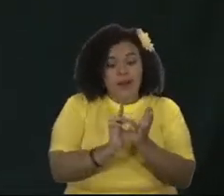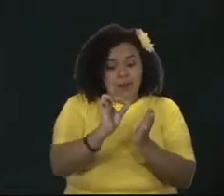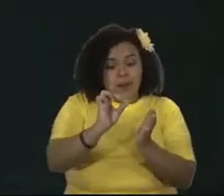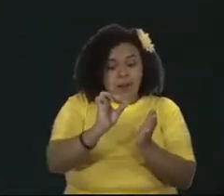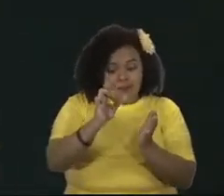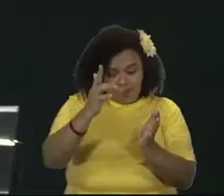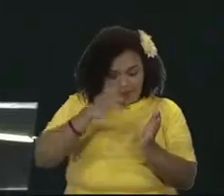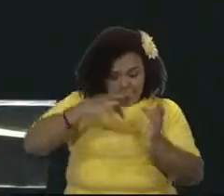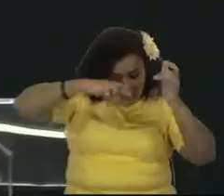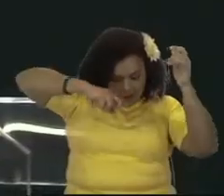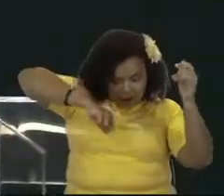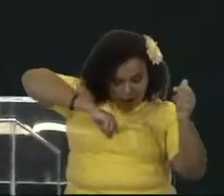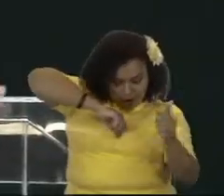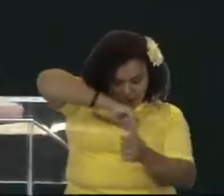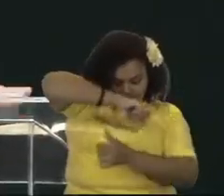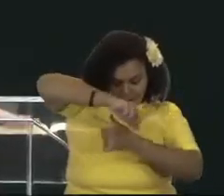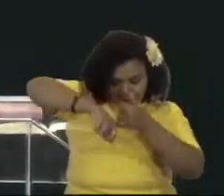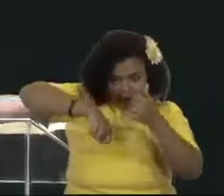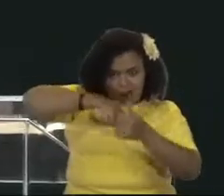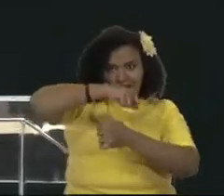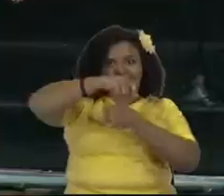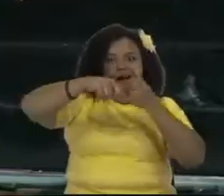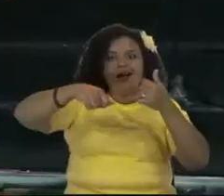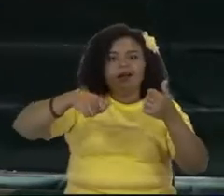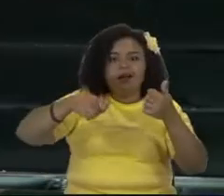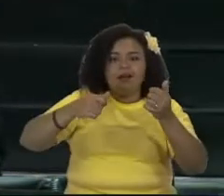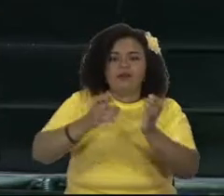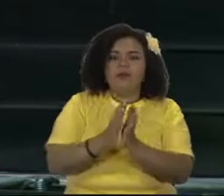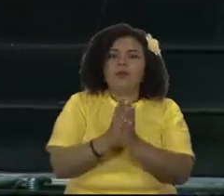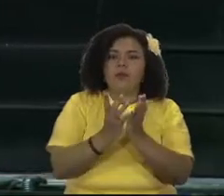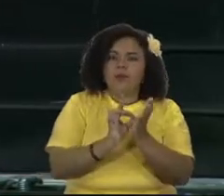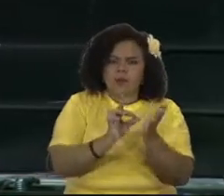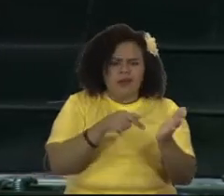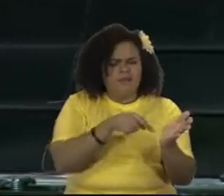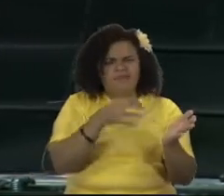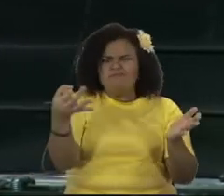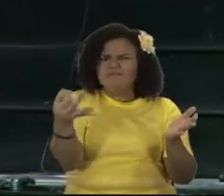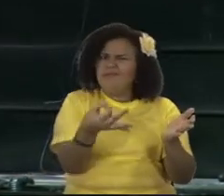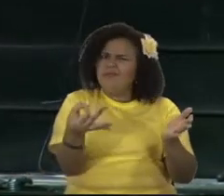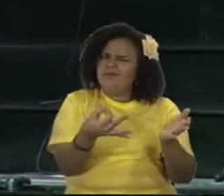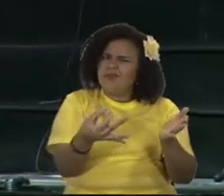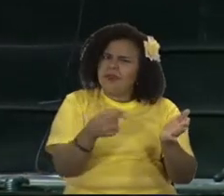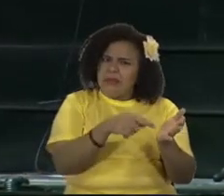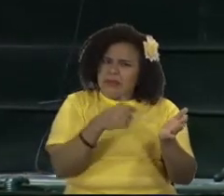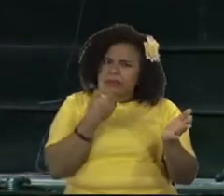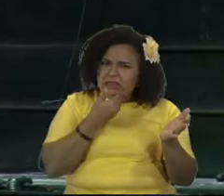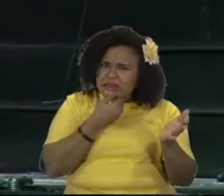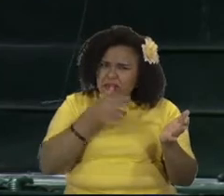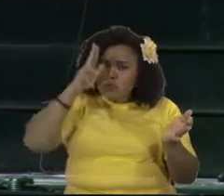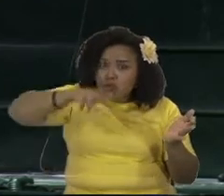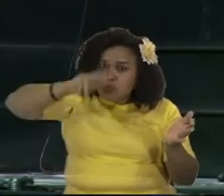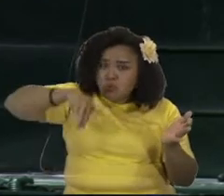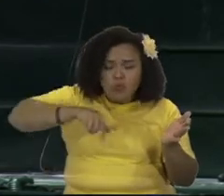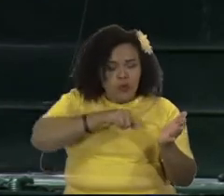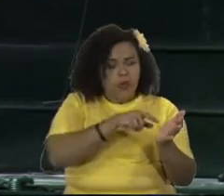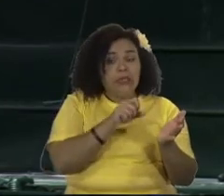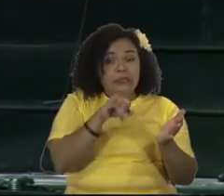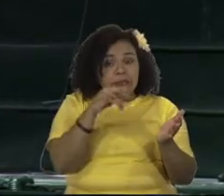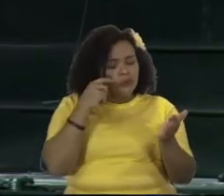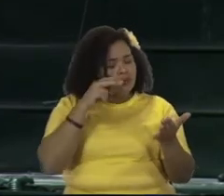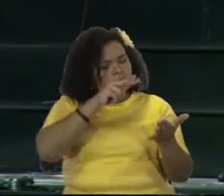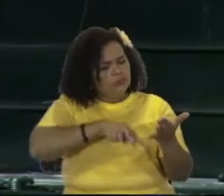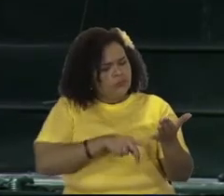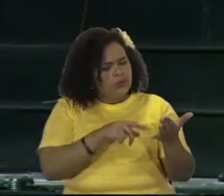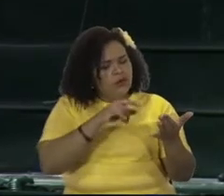us. It is trustable. It doesn't fail. You can build your life upon this Word.